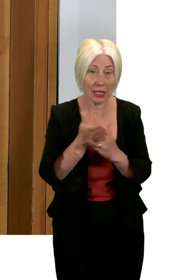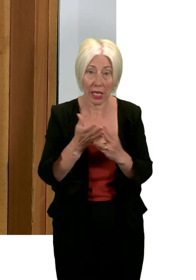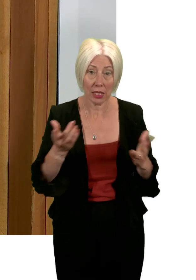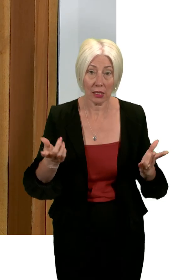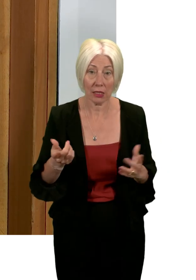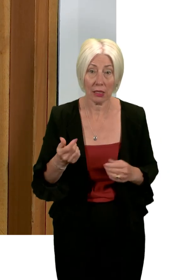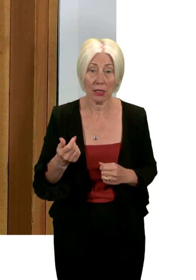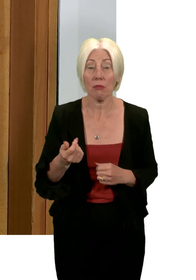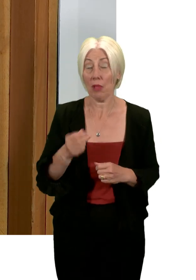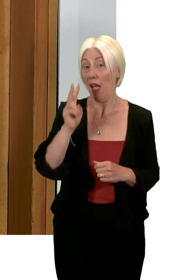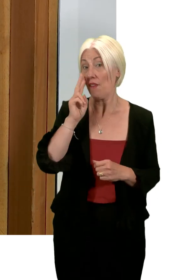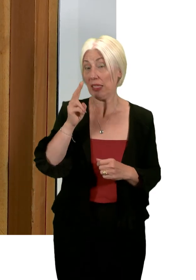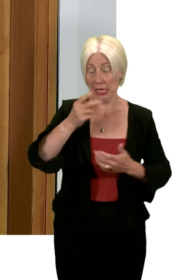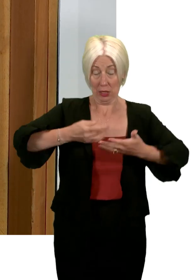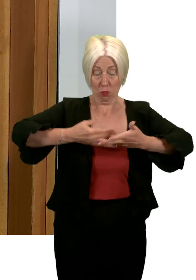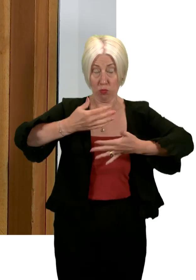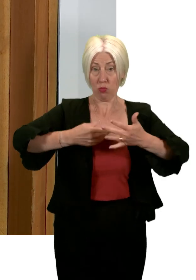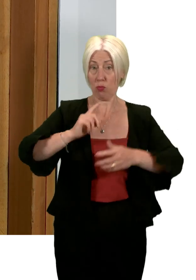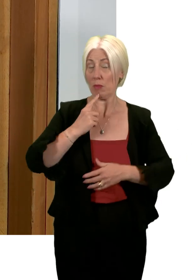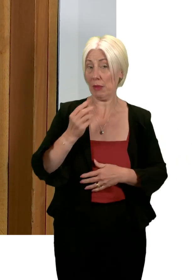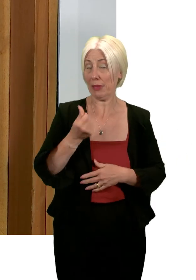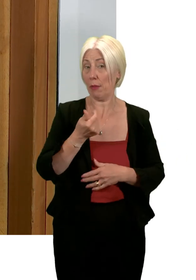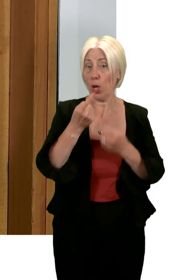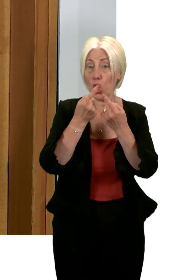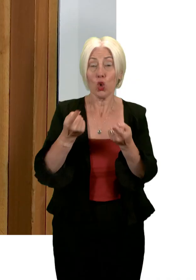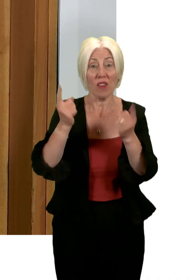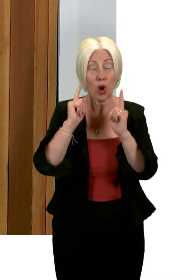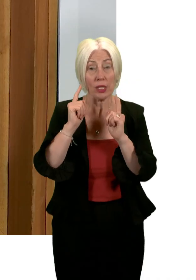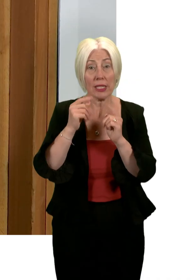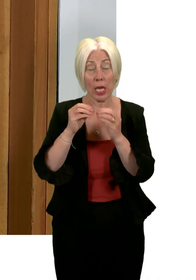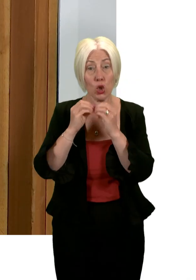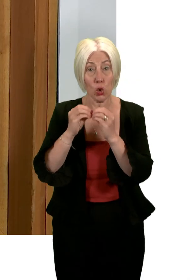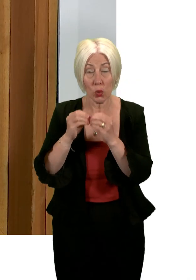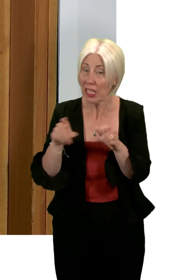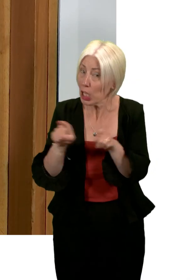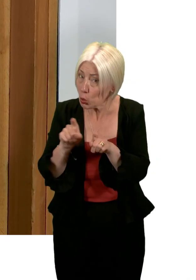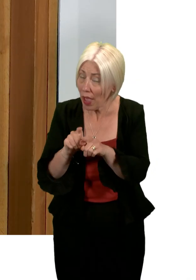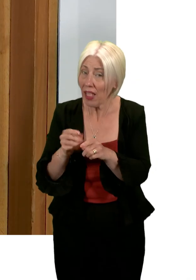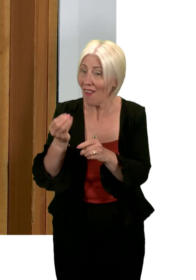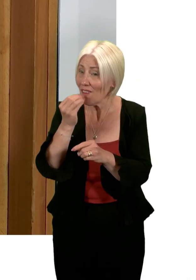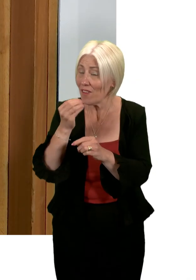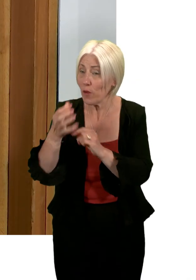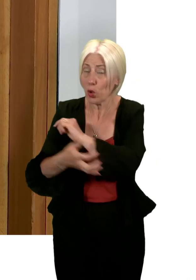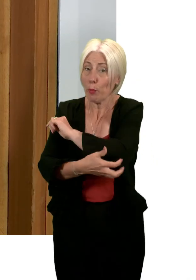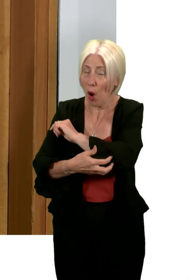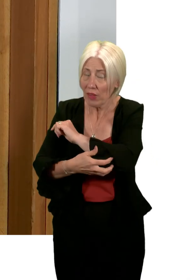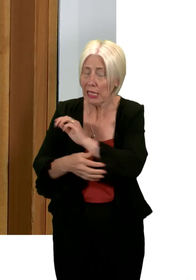some interesting data recently about university students facing food poverty as well, which is really worrying given that I'm